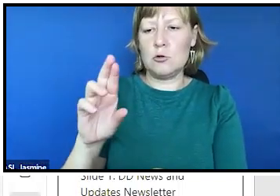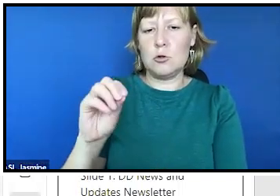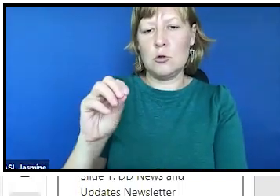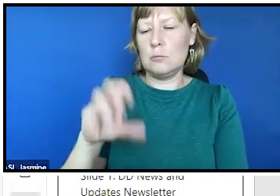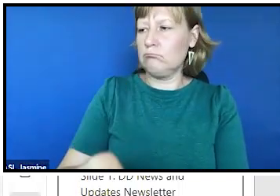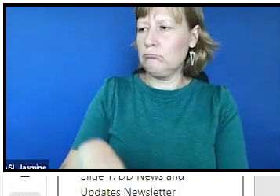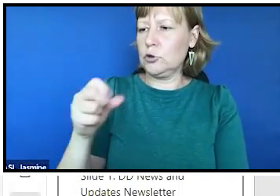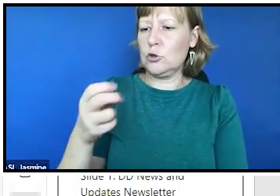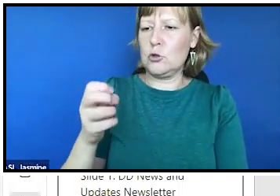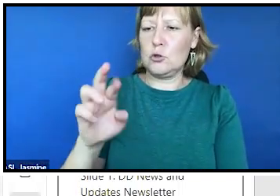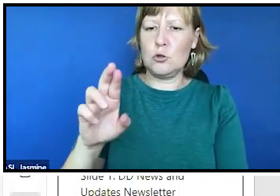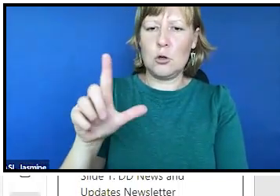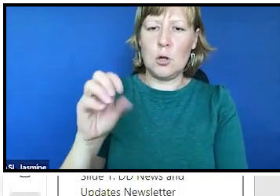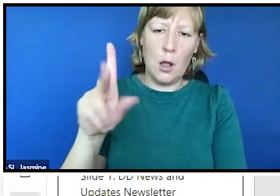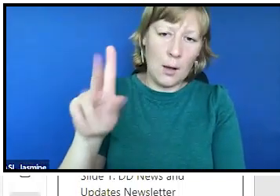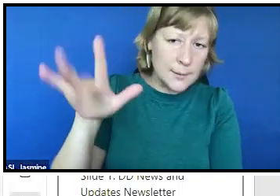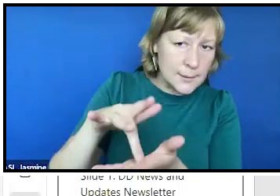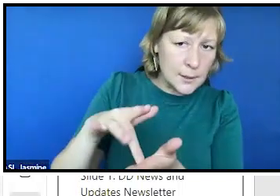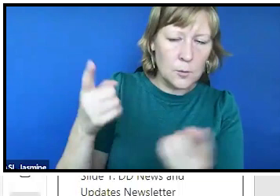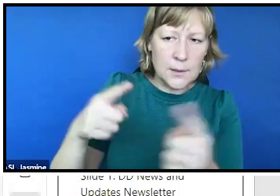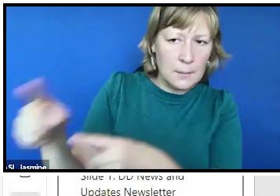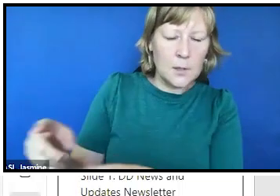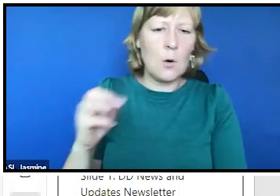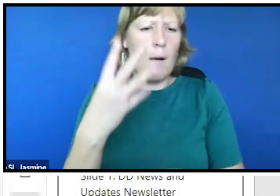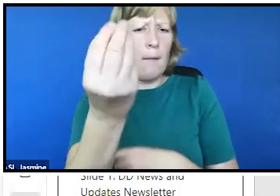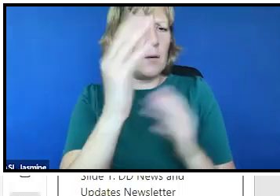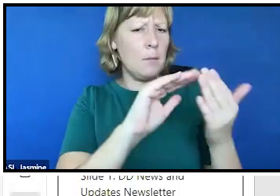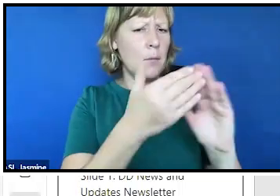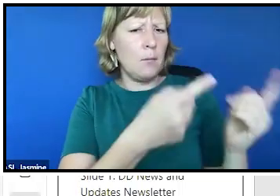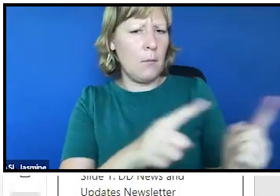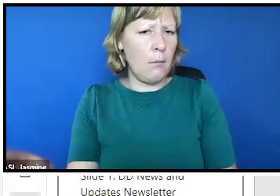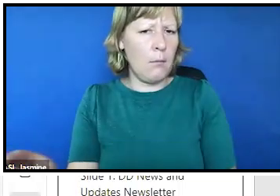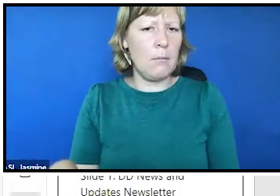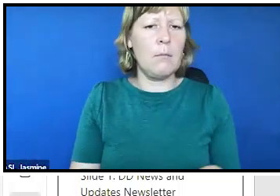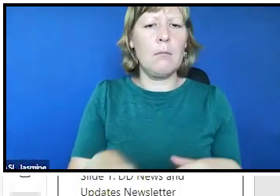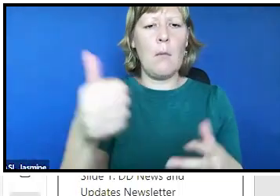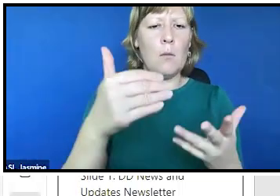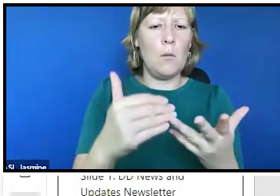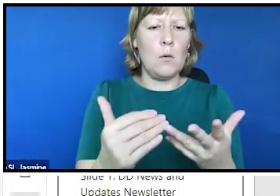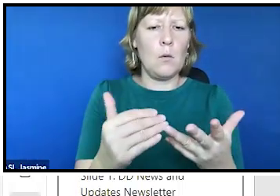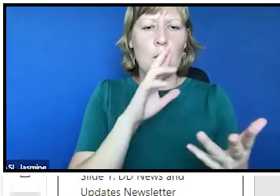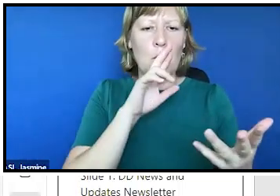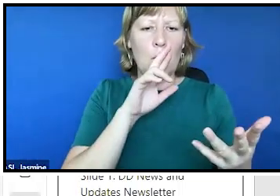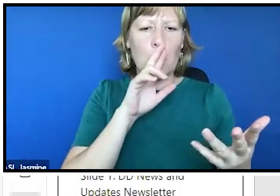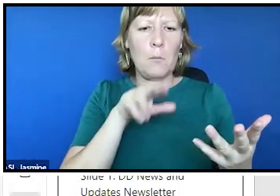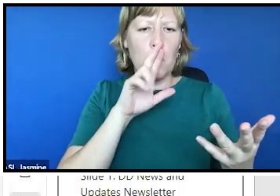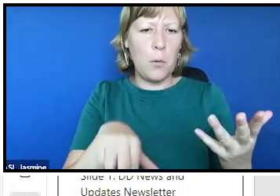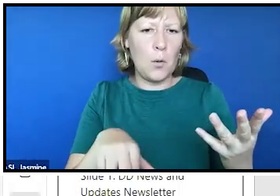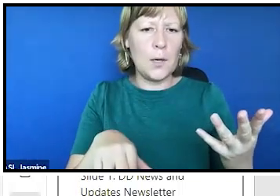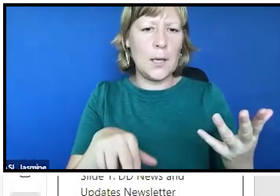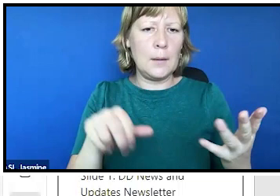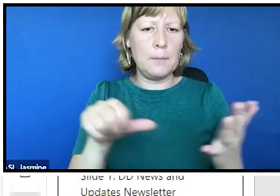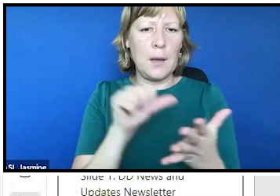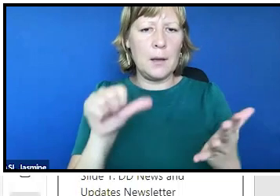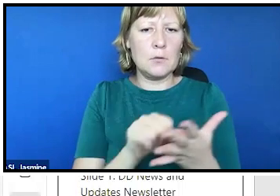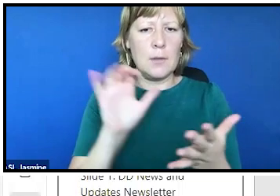in our community. And the last will be our reporting page and also important information. So that centered page